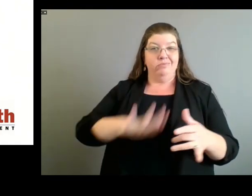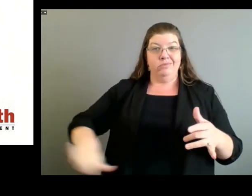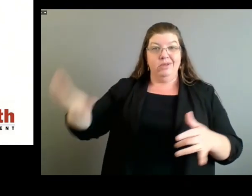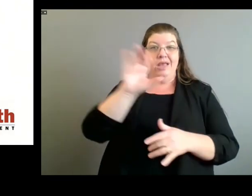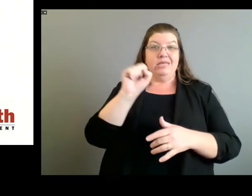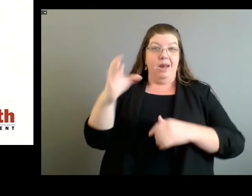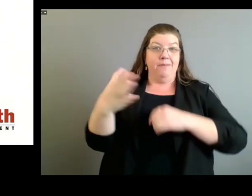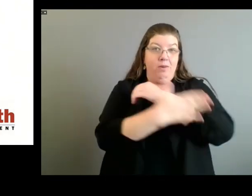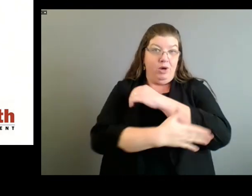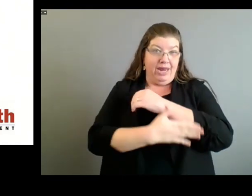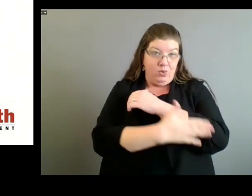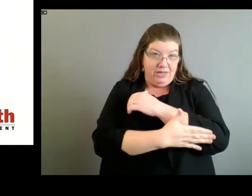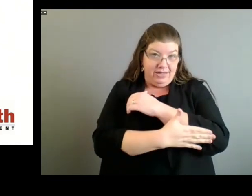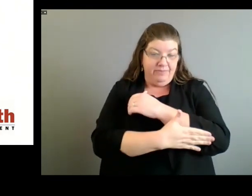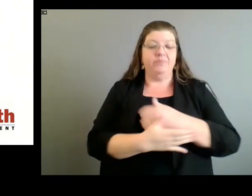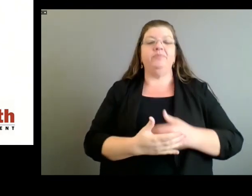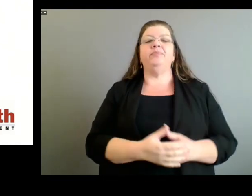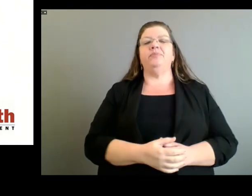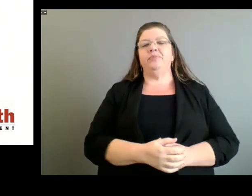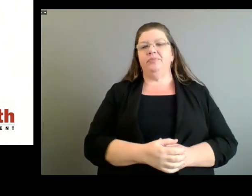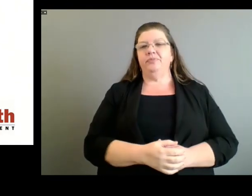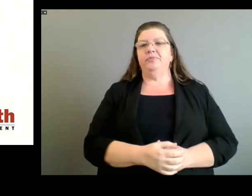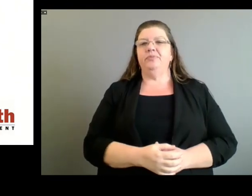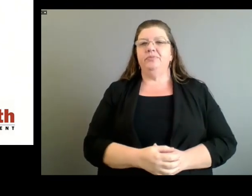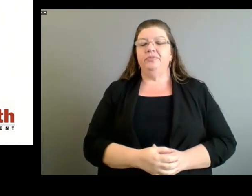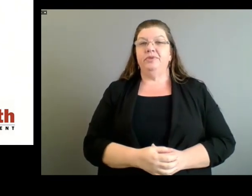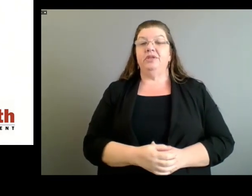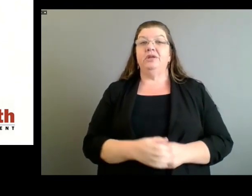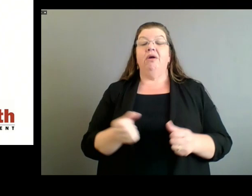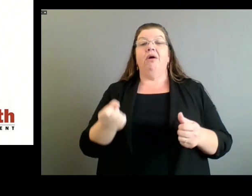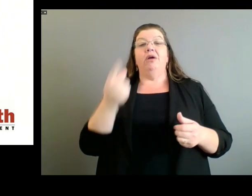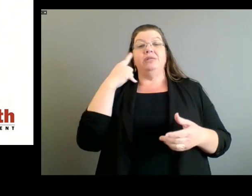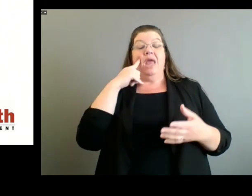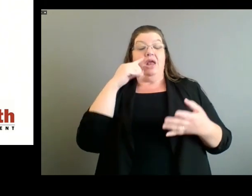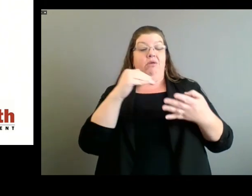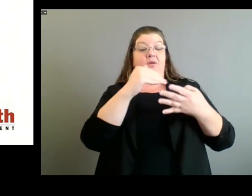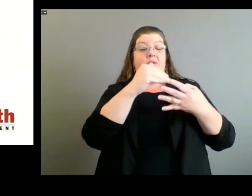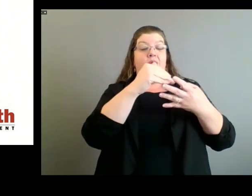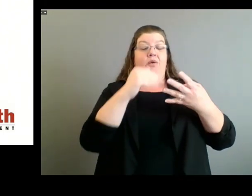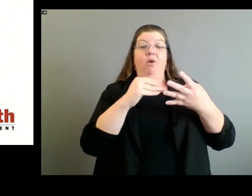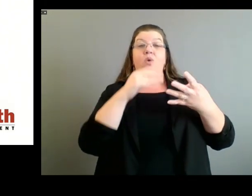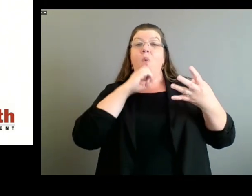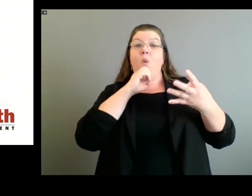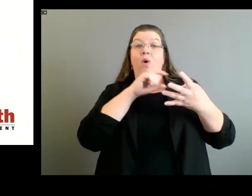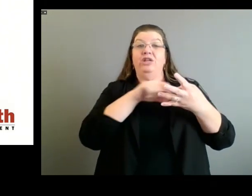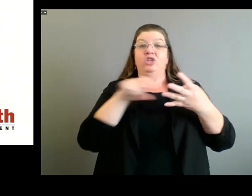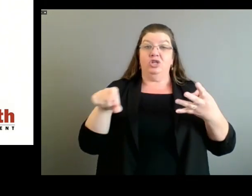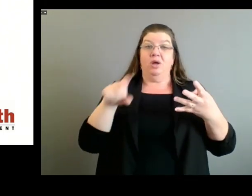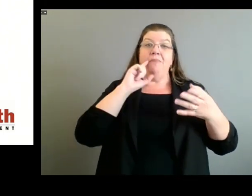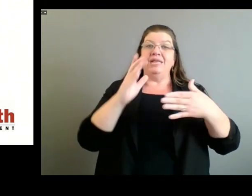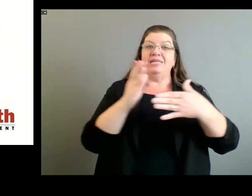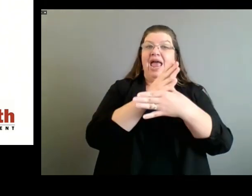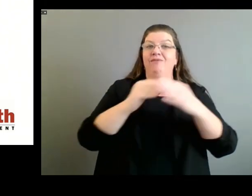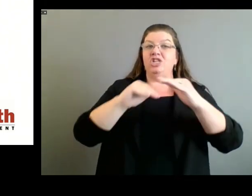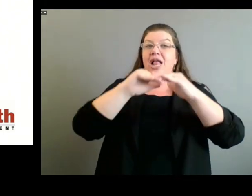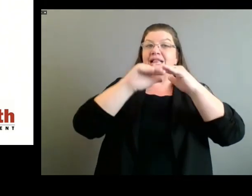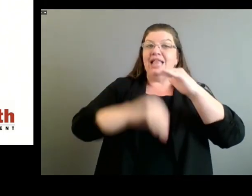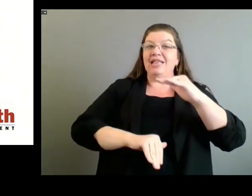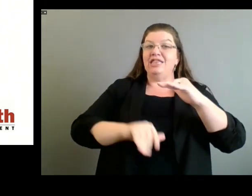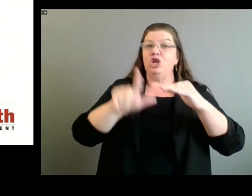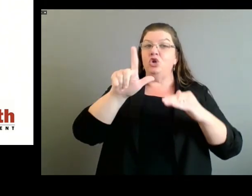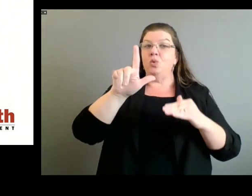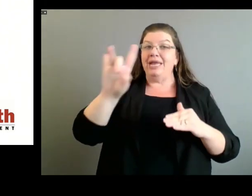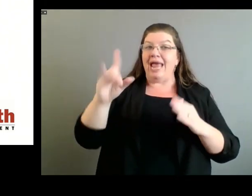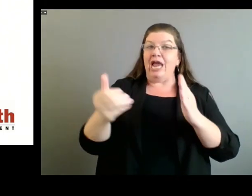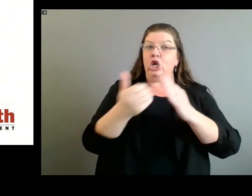County. In order to move to the orange tier, we need to average fewer than 28